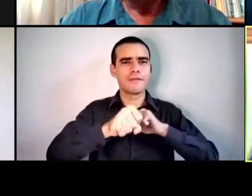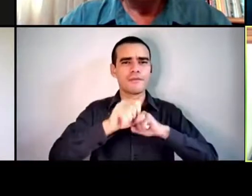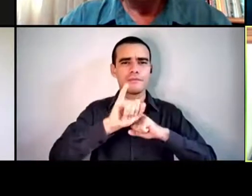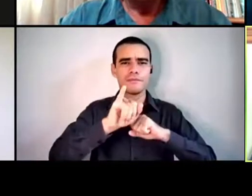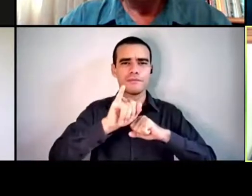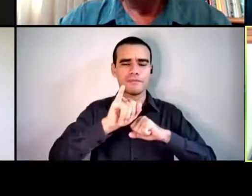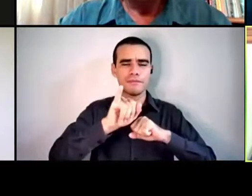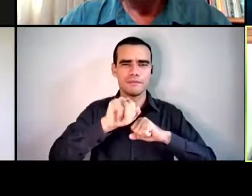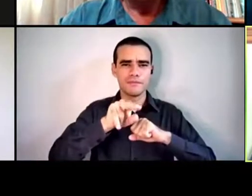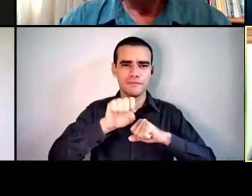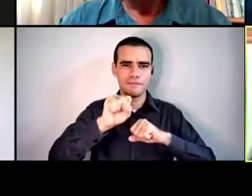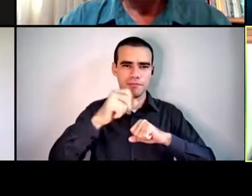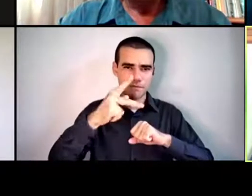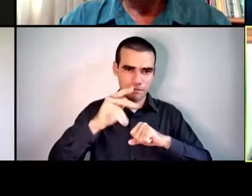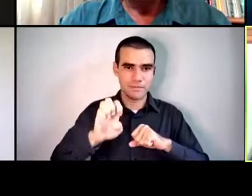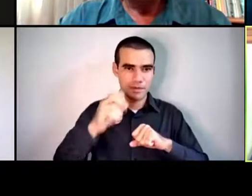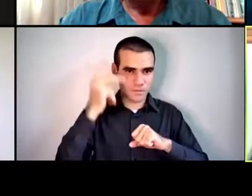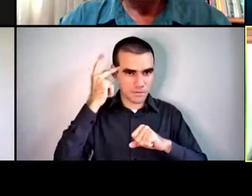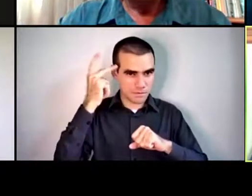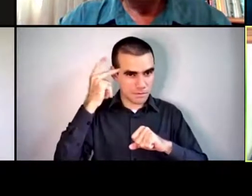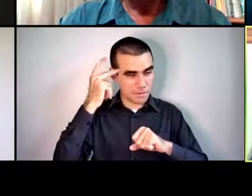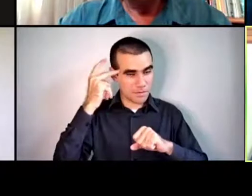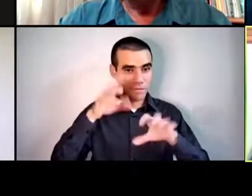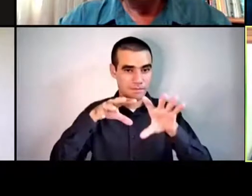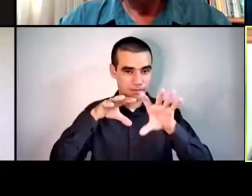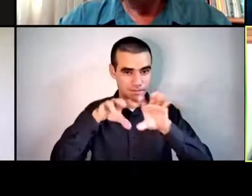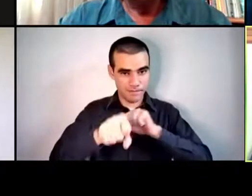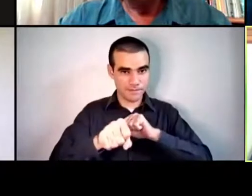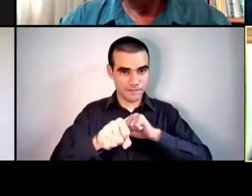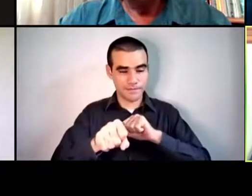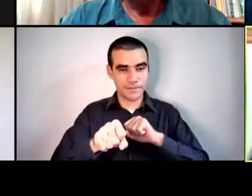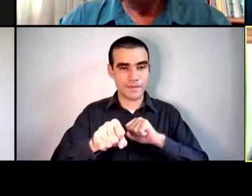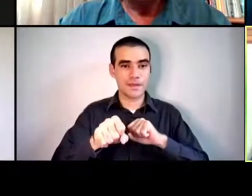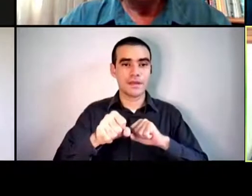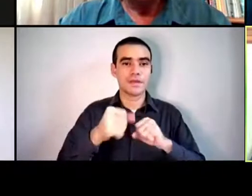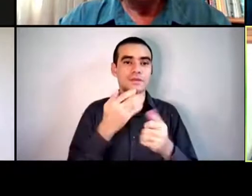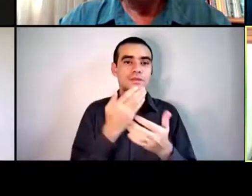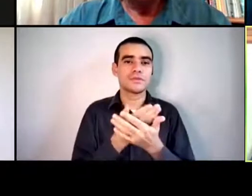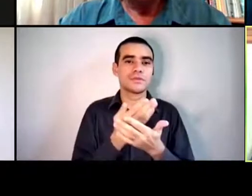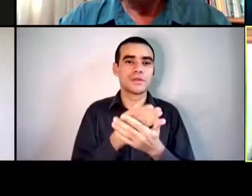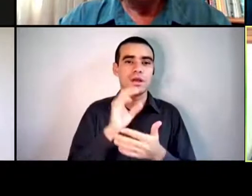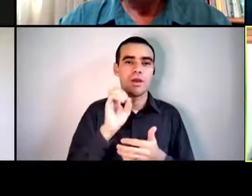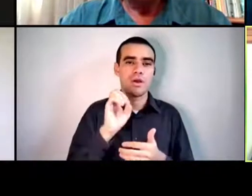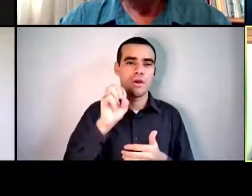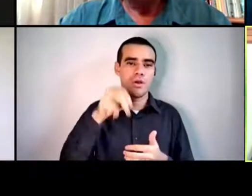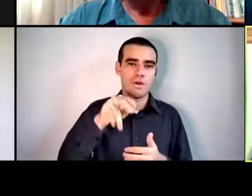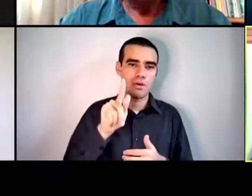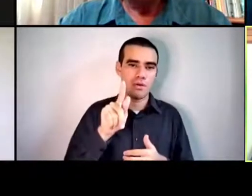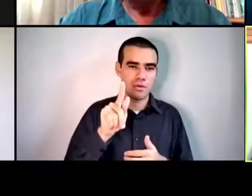He graduated from INSP in São Paulo, and his final paper